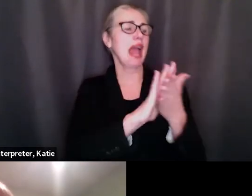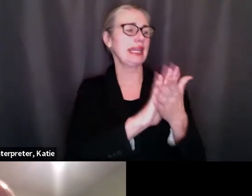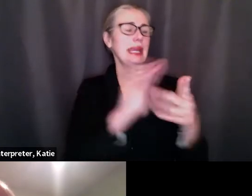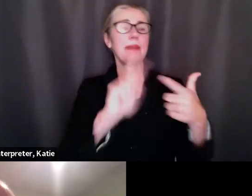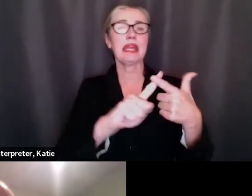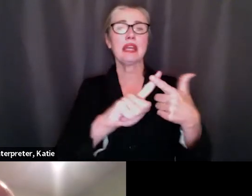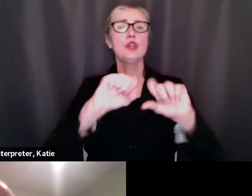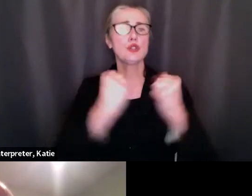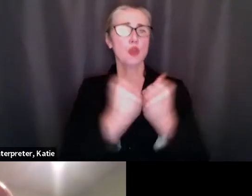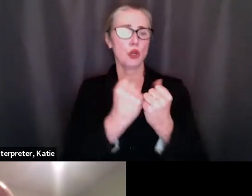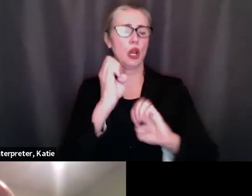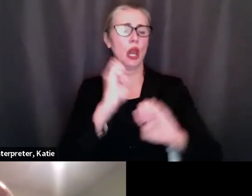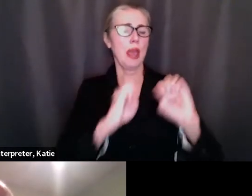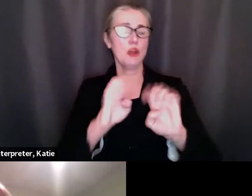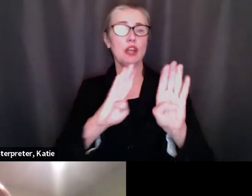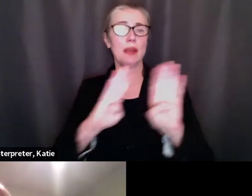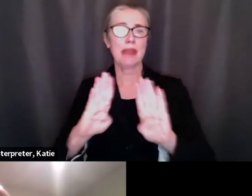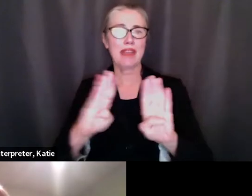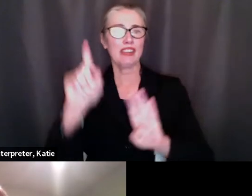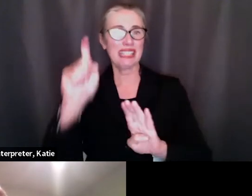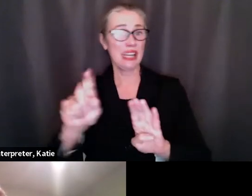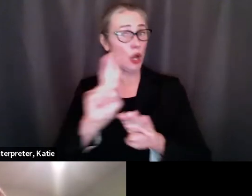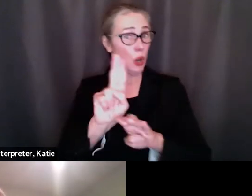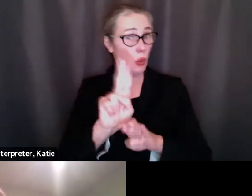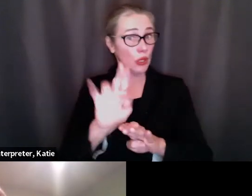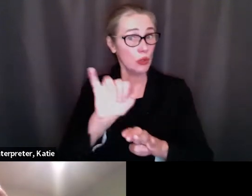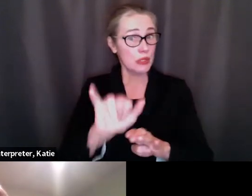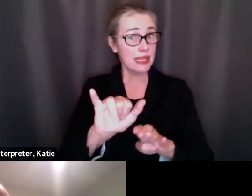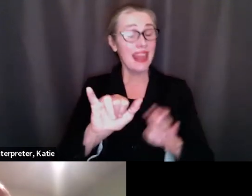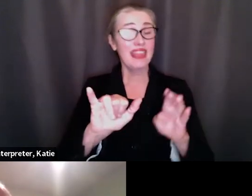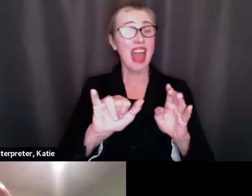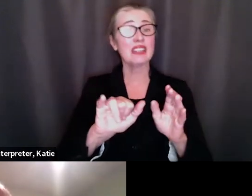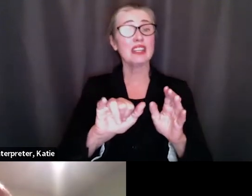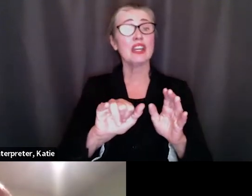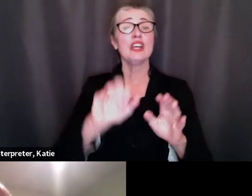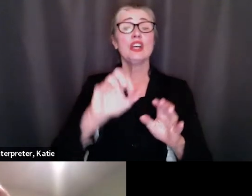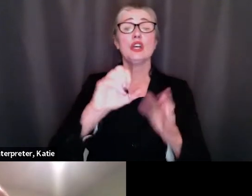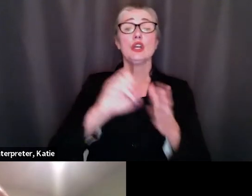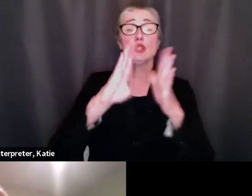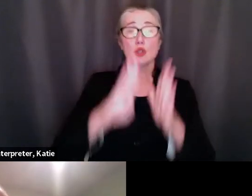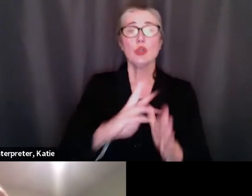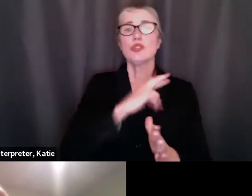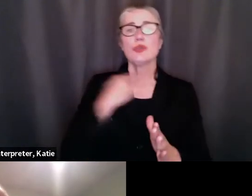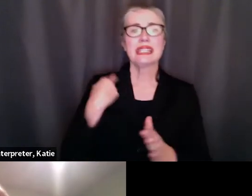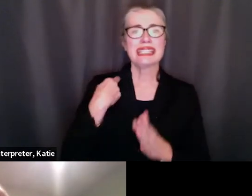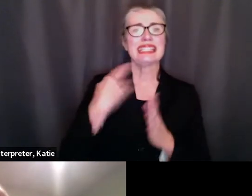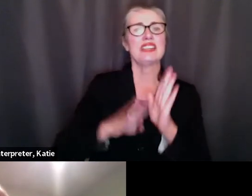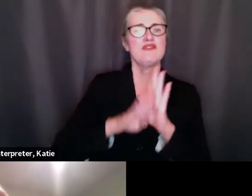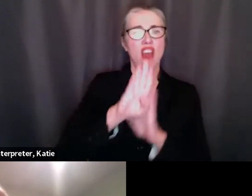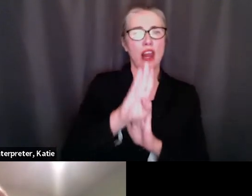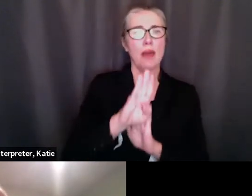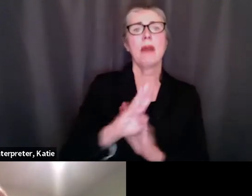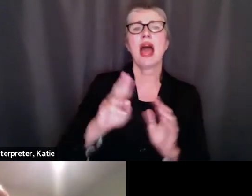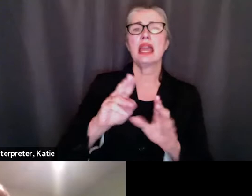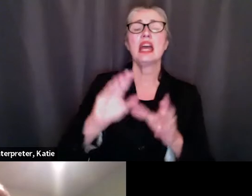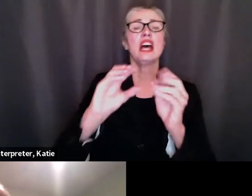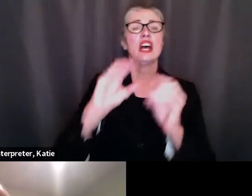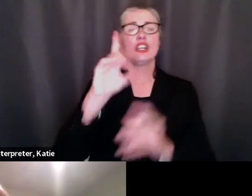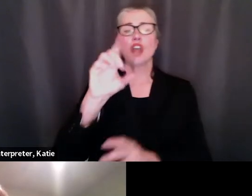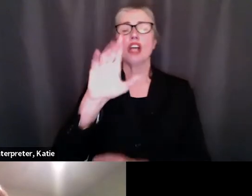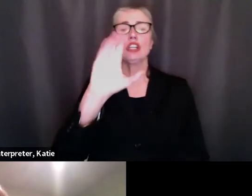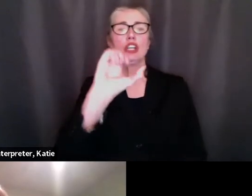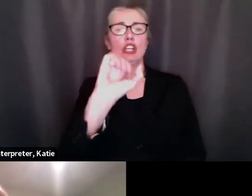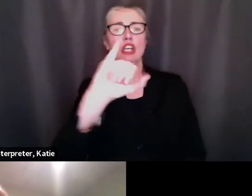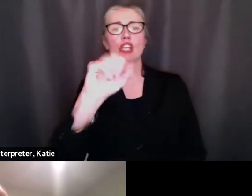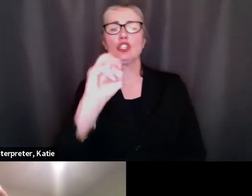needs we currently use a student risk survey scale developed by dr shane jemerson from ucsb and we